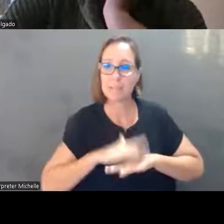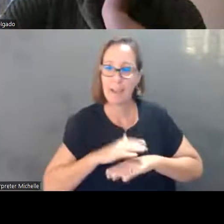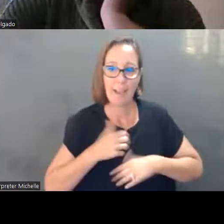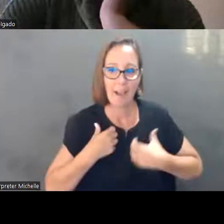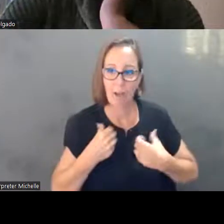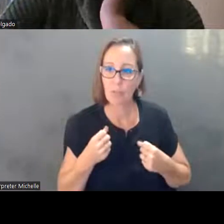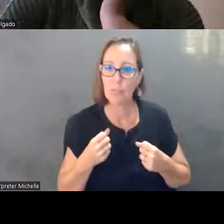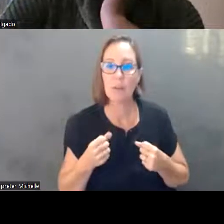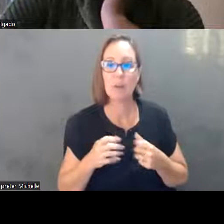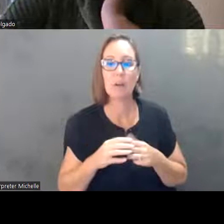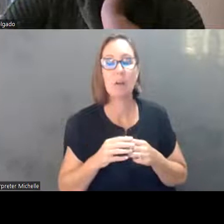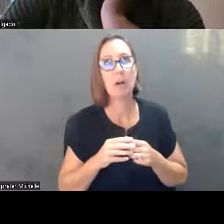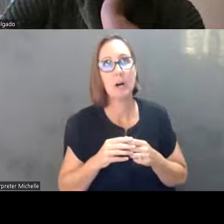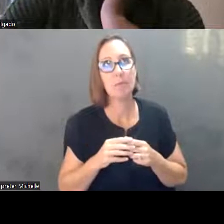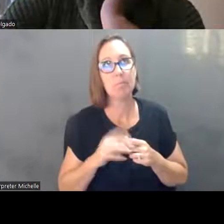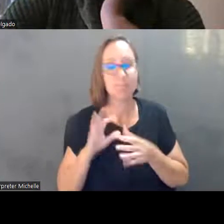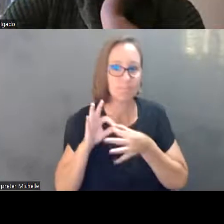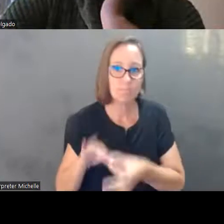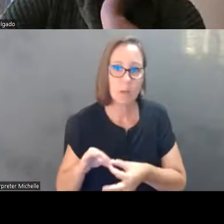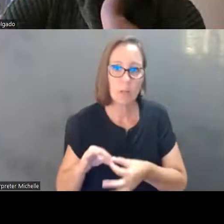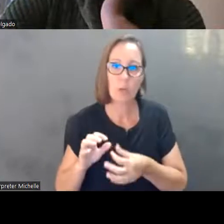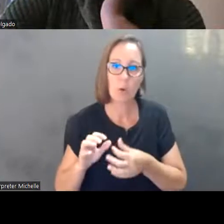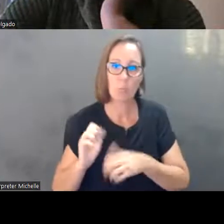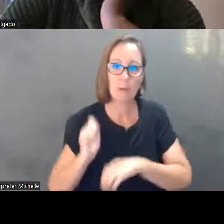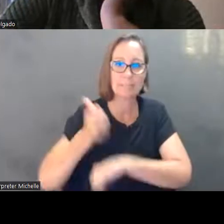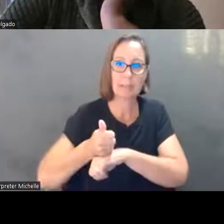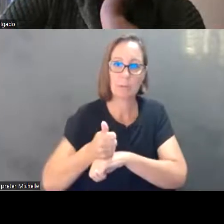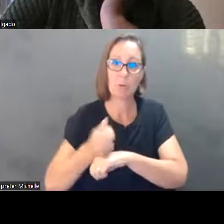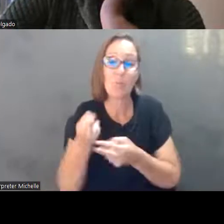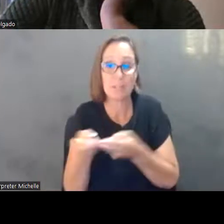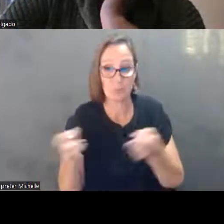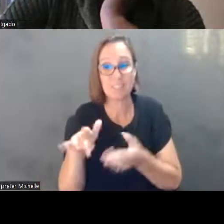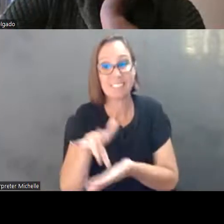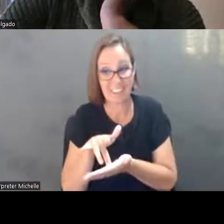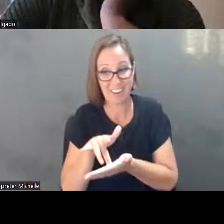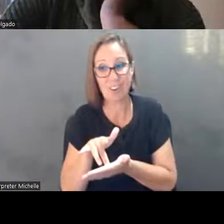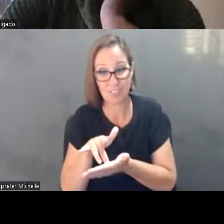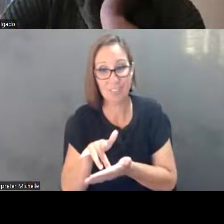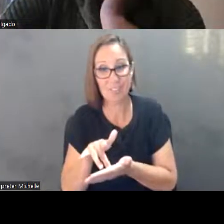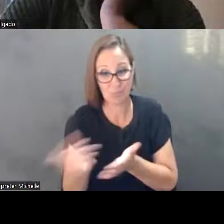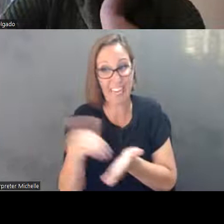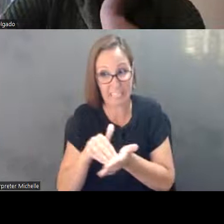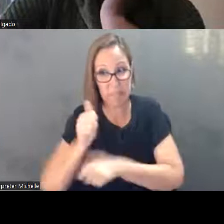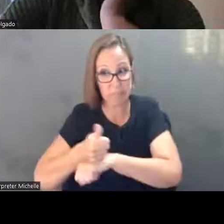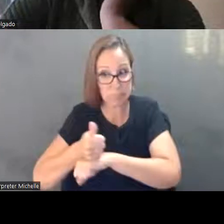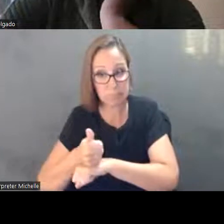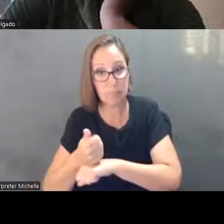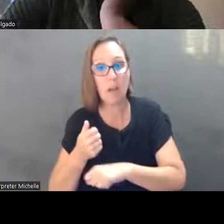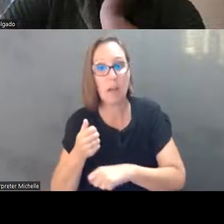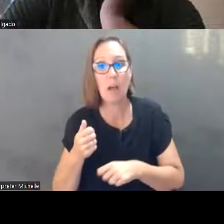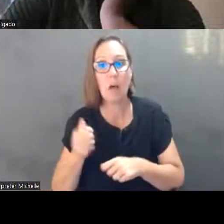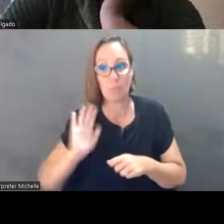speak, the reestablishment of our resource center would be beneficial. The resource center, which we used to have at